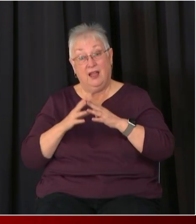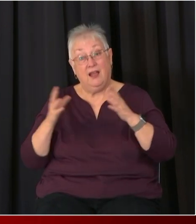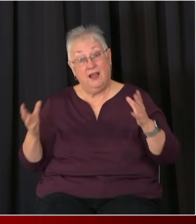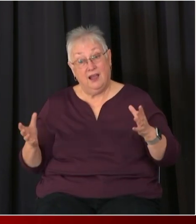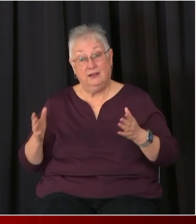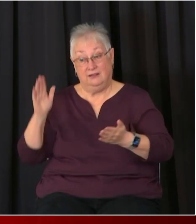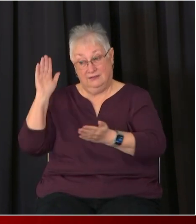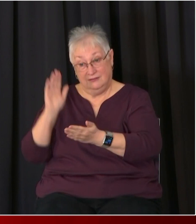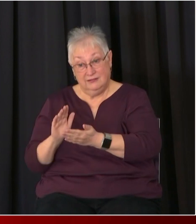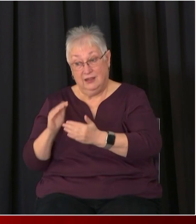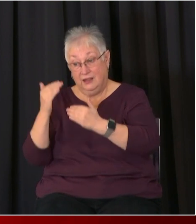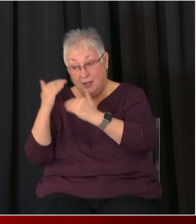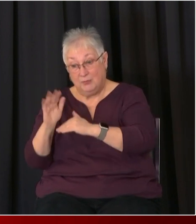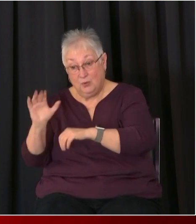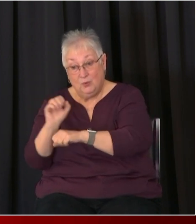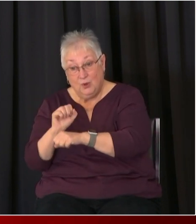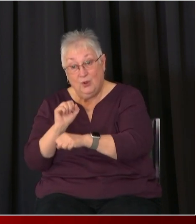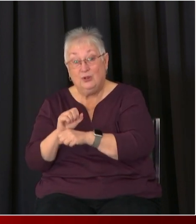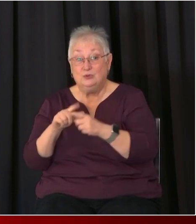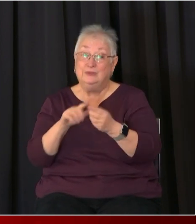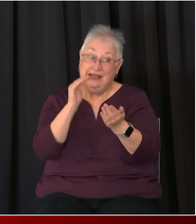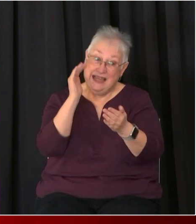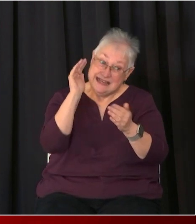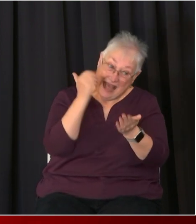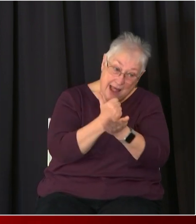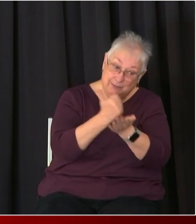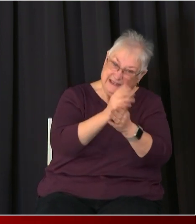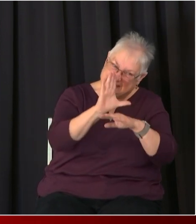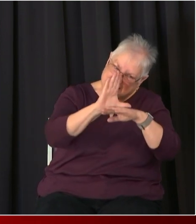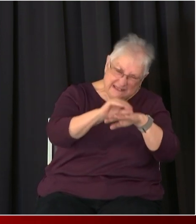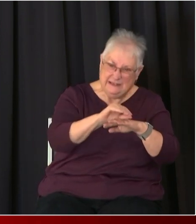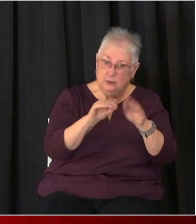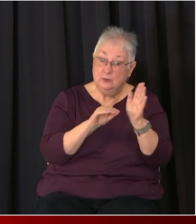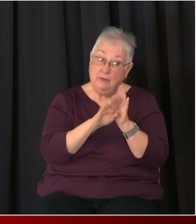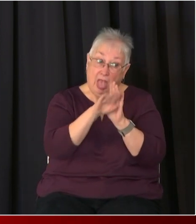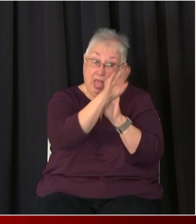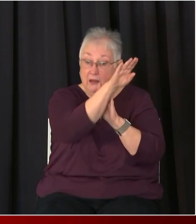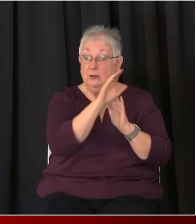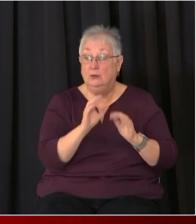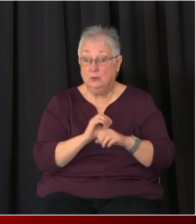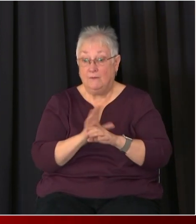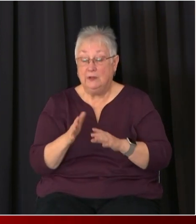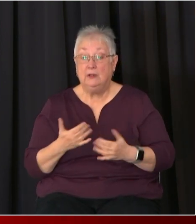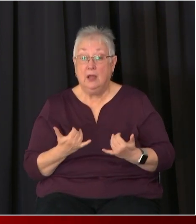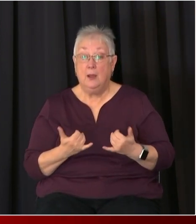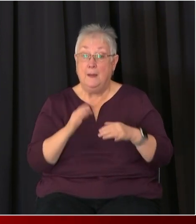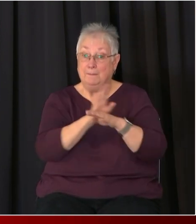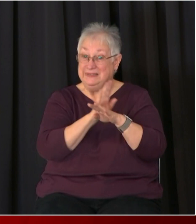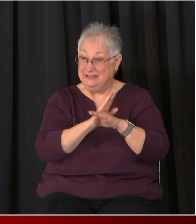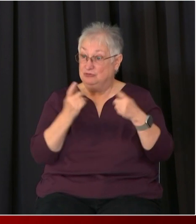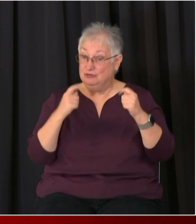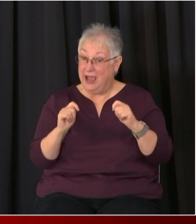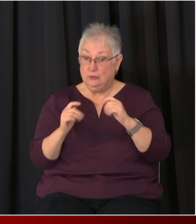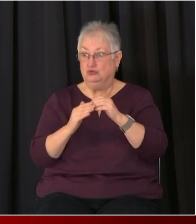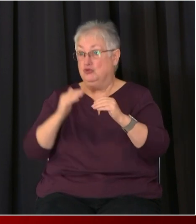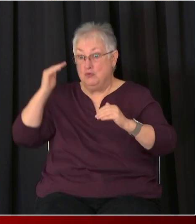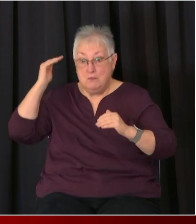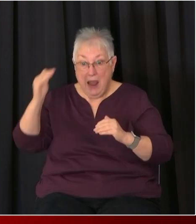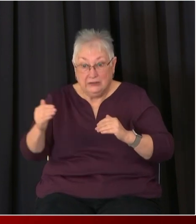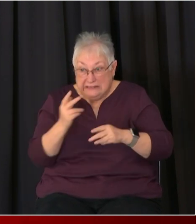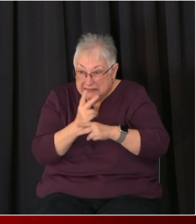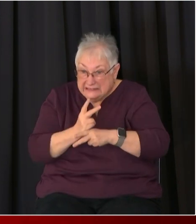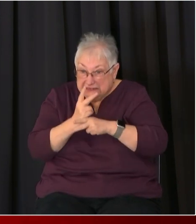of the virus. And many businesses are going above and beyond to keep Washingtonians safe and employed